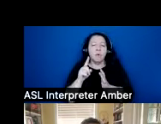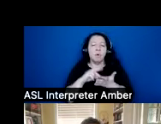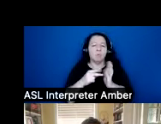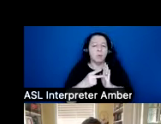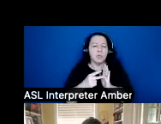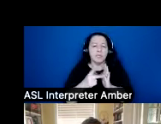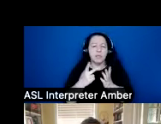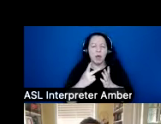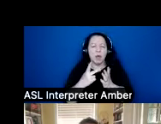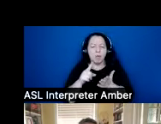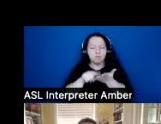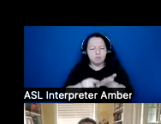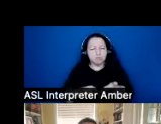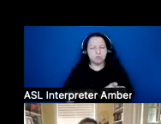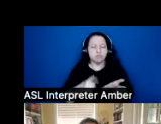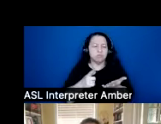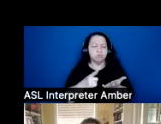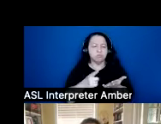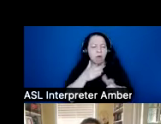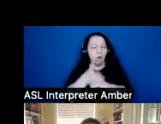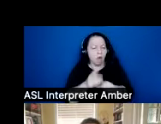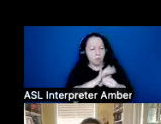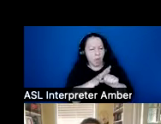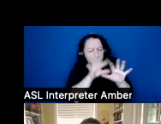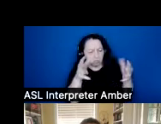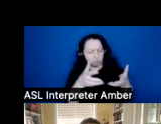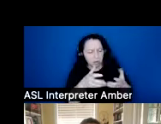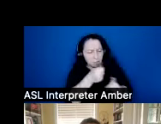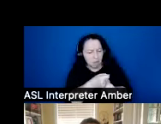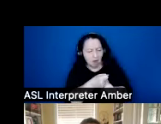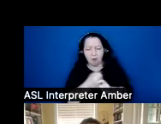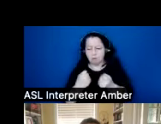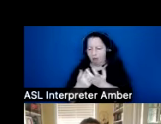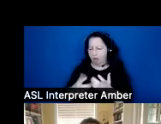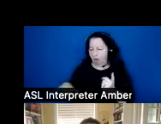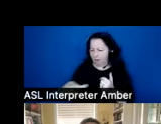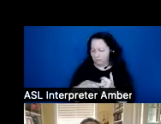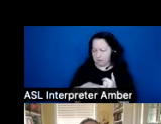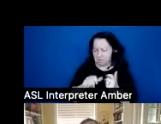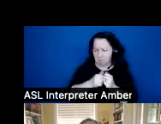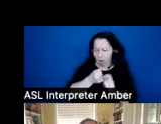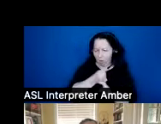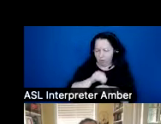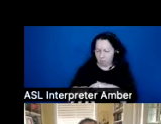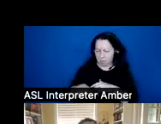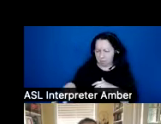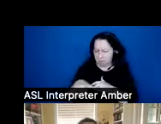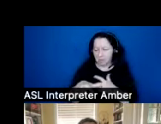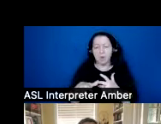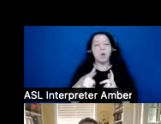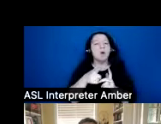post-pandemic changes for advocates, folks who are a little bit more seasoned, so not necessarily like